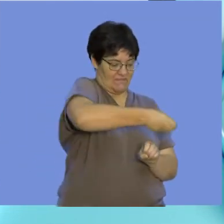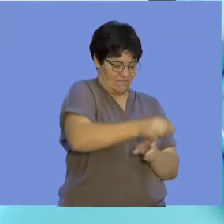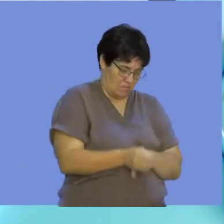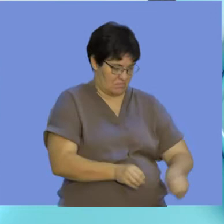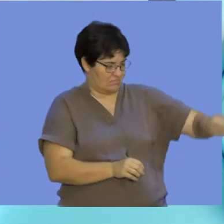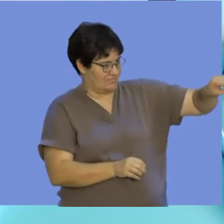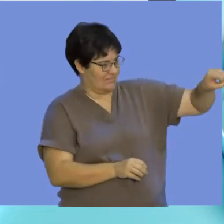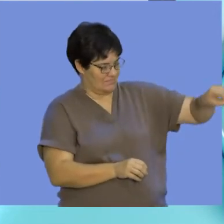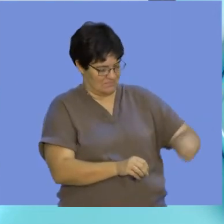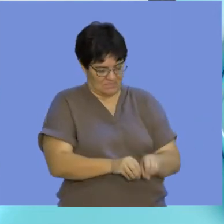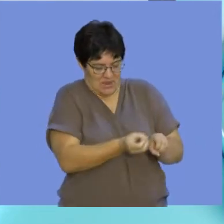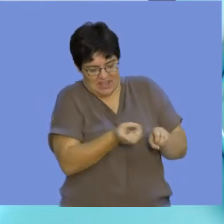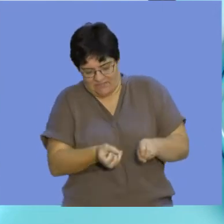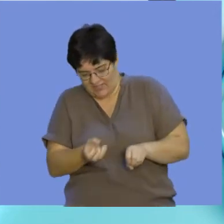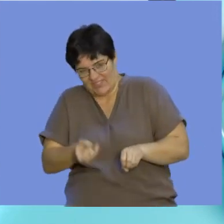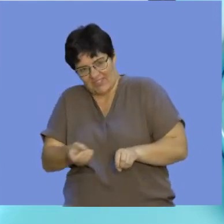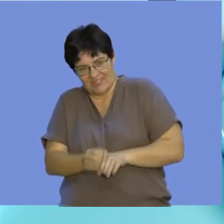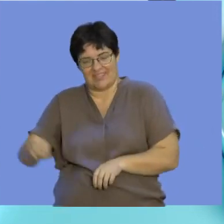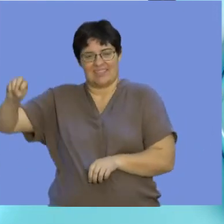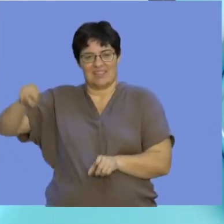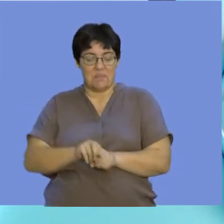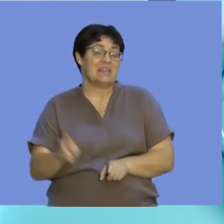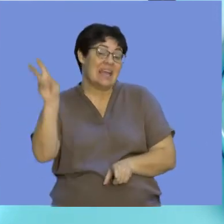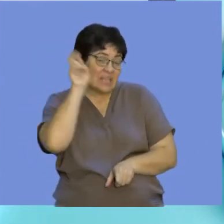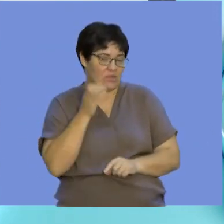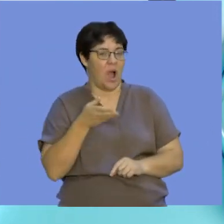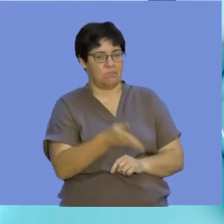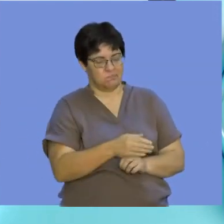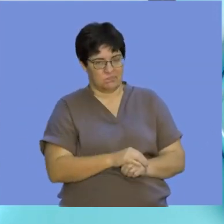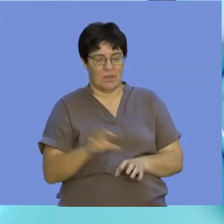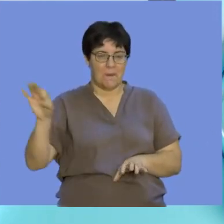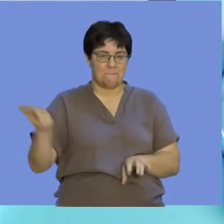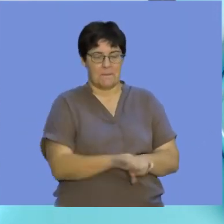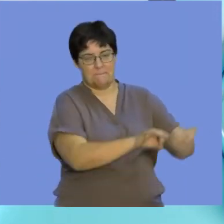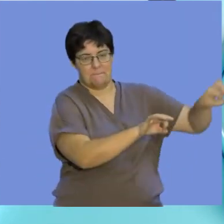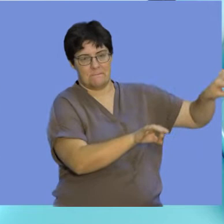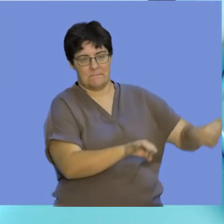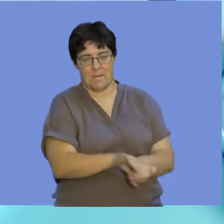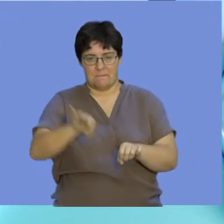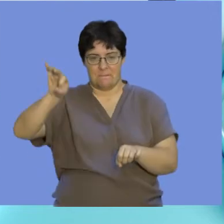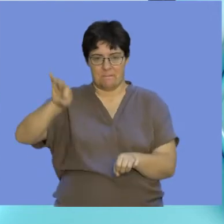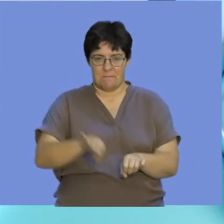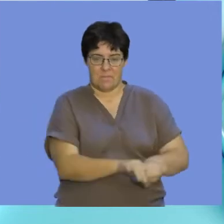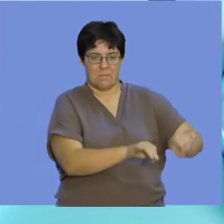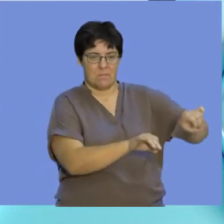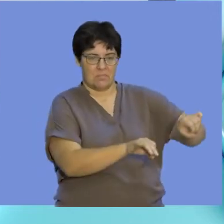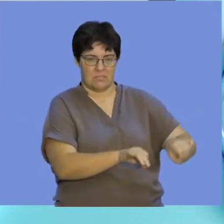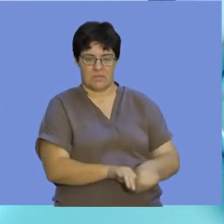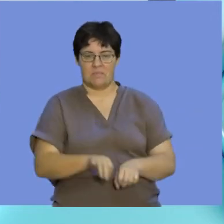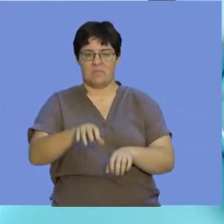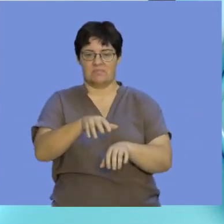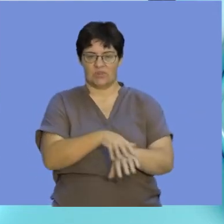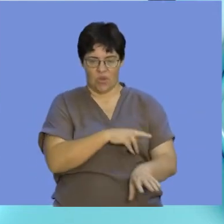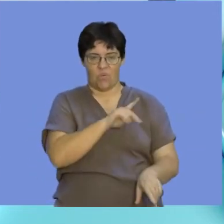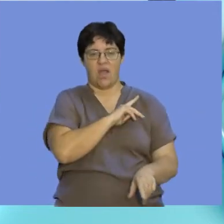like this. But you hear a sound. So eventually, they slow down because their kinetic